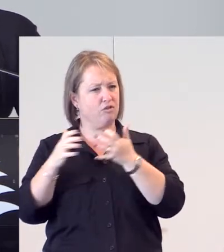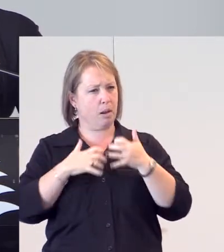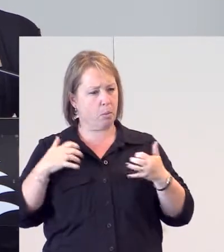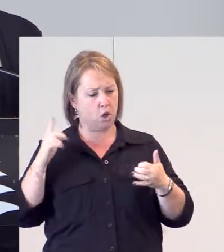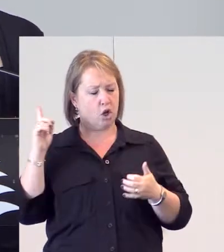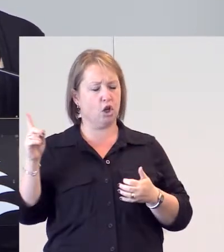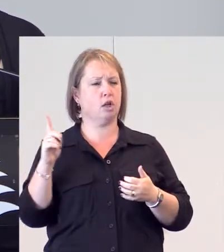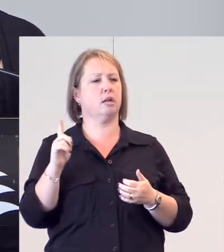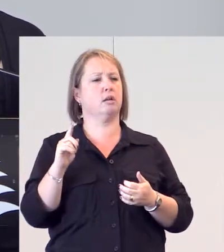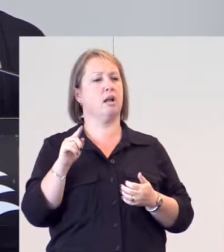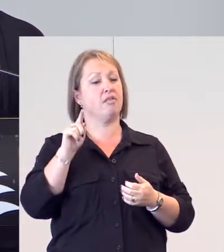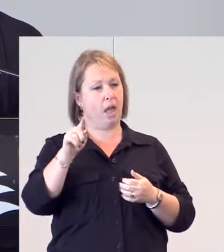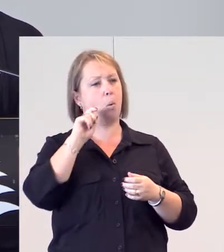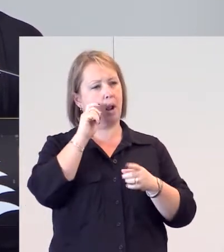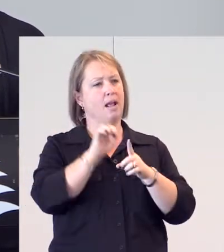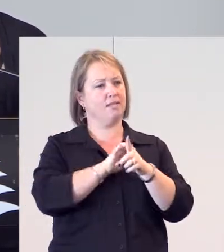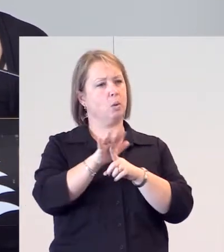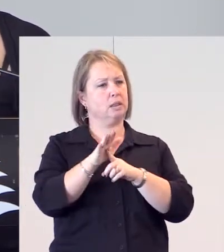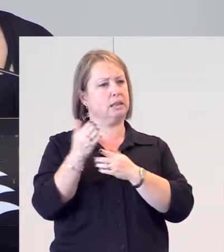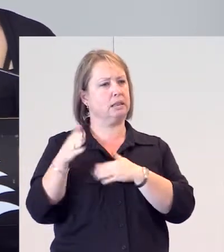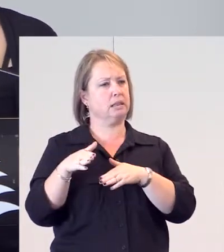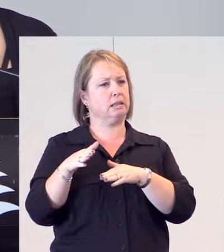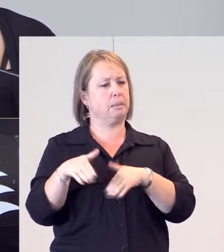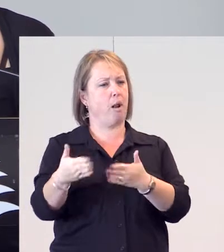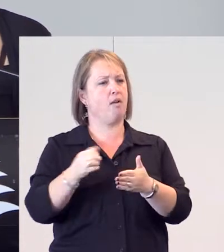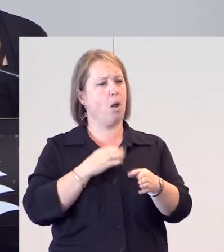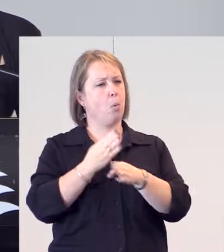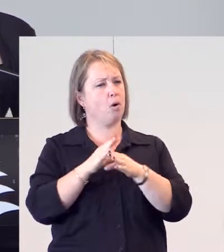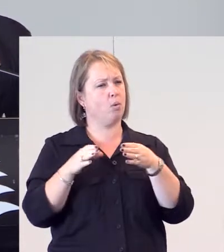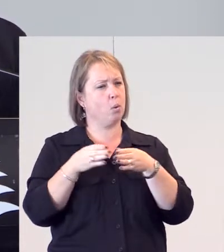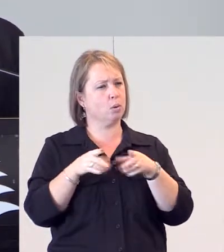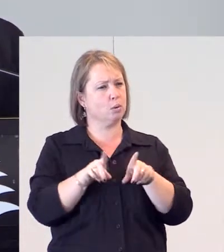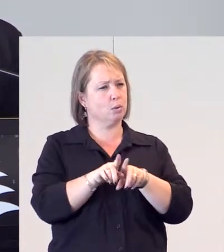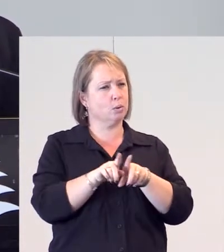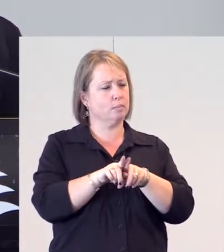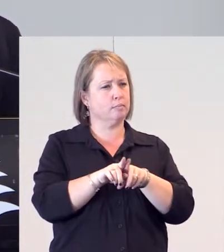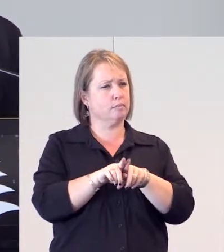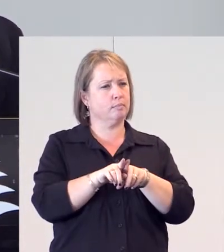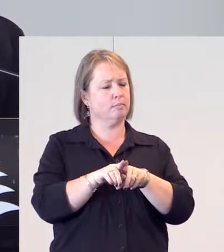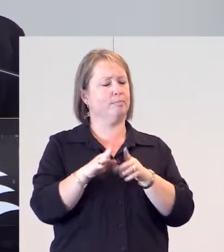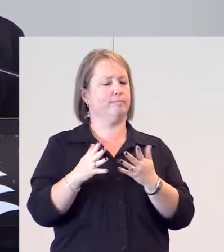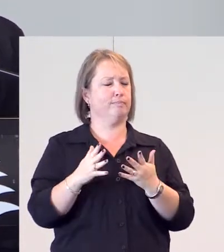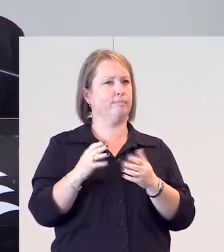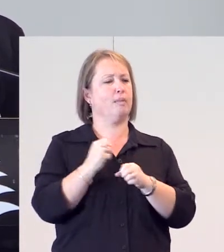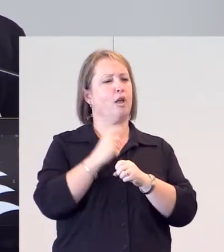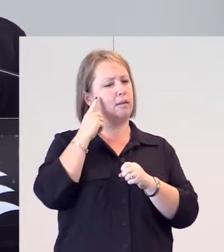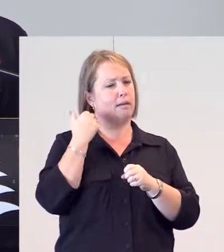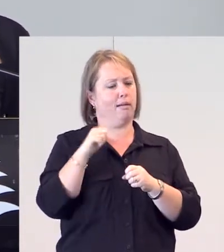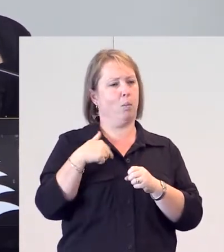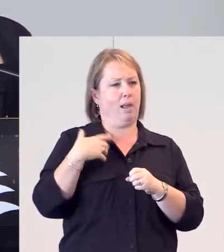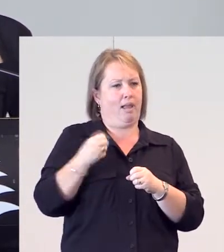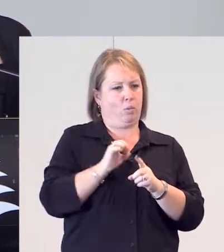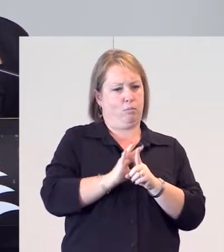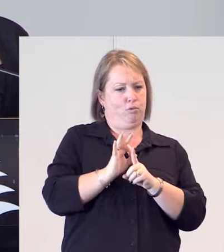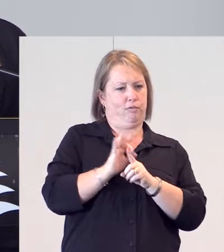framework, which really will influence the supply of our workforce. You really do have to think, well, we do have to get better at telling our own